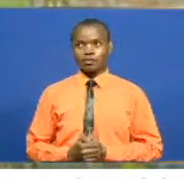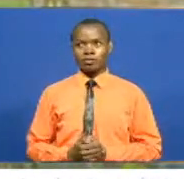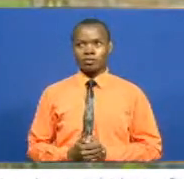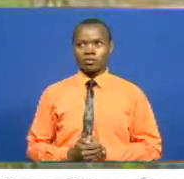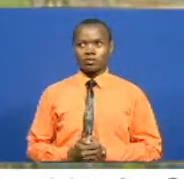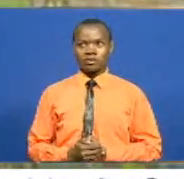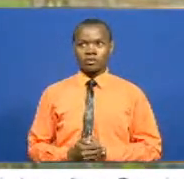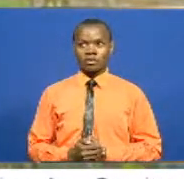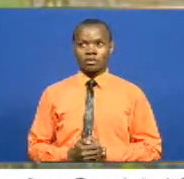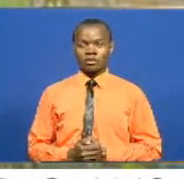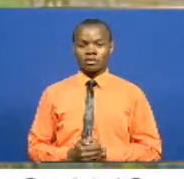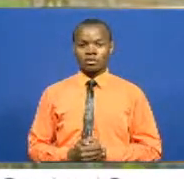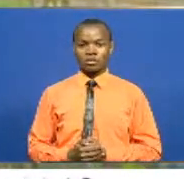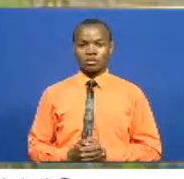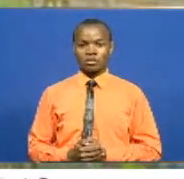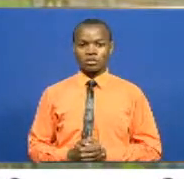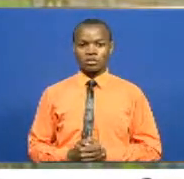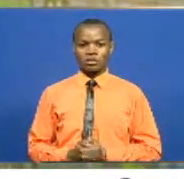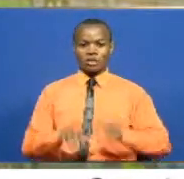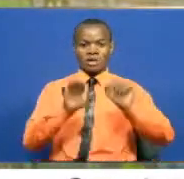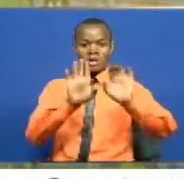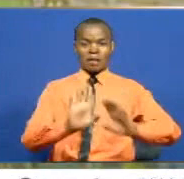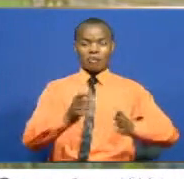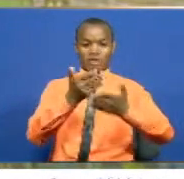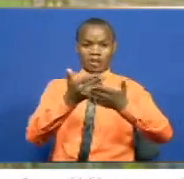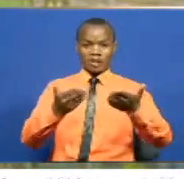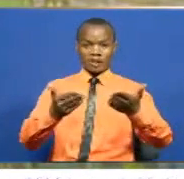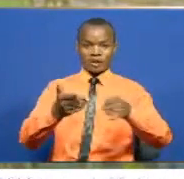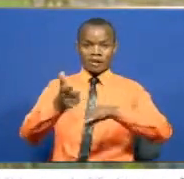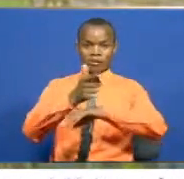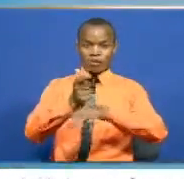See, the good thing with the video analysis is